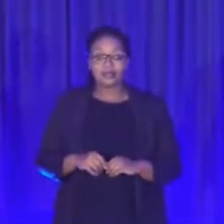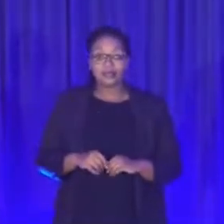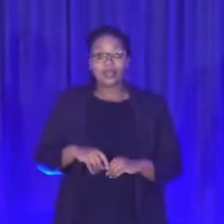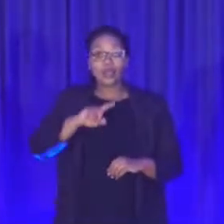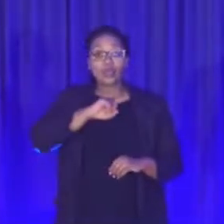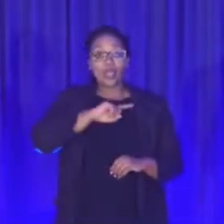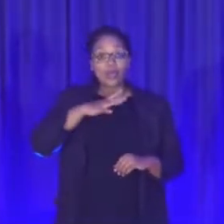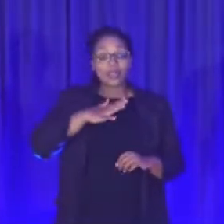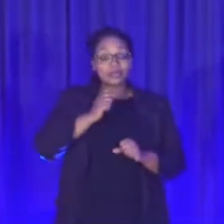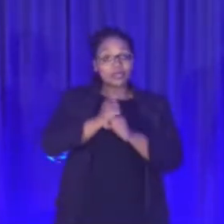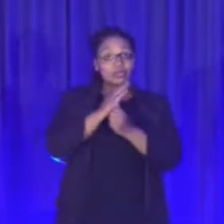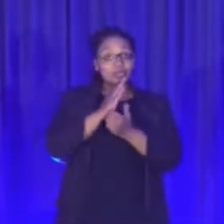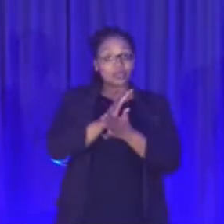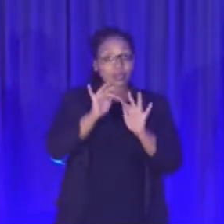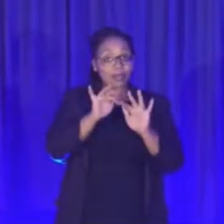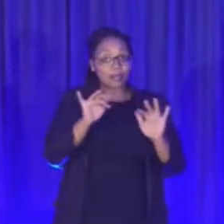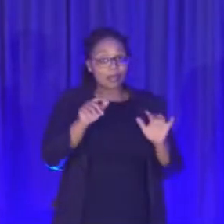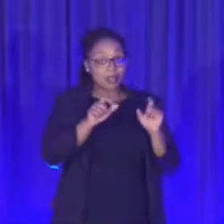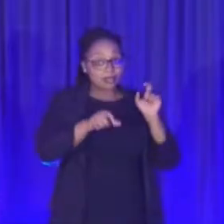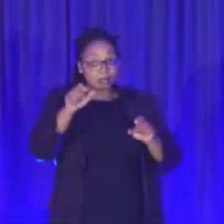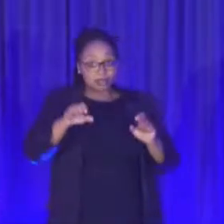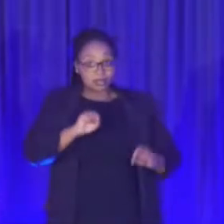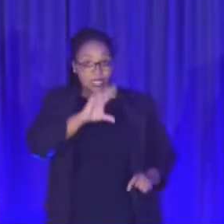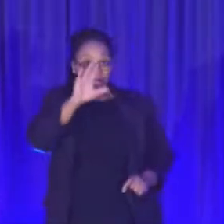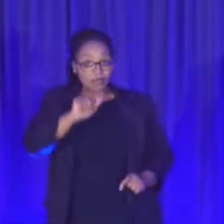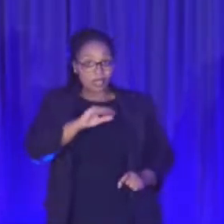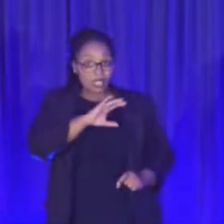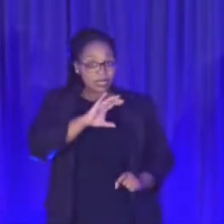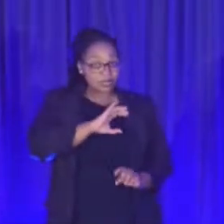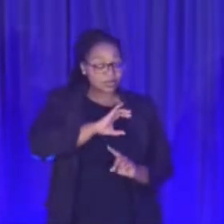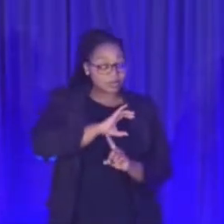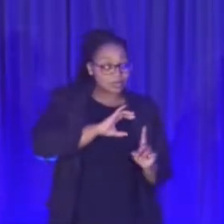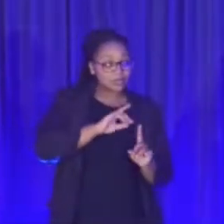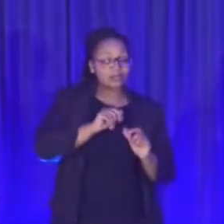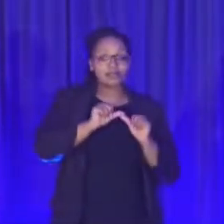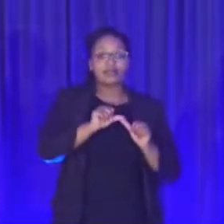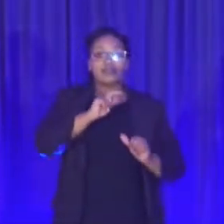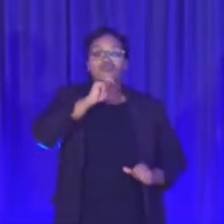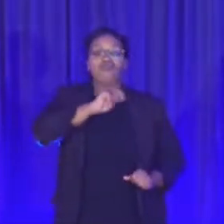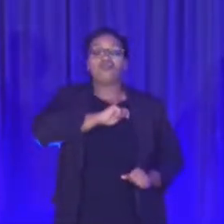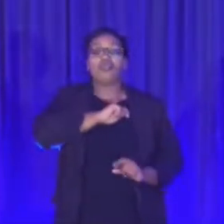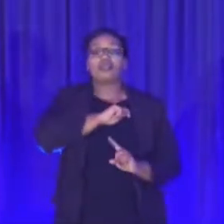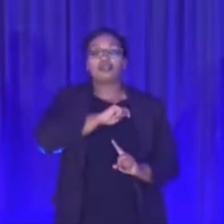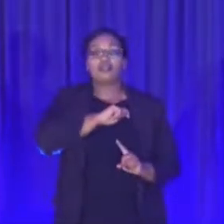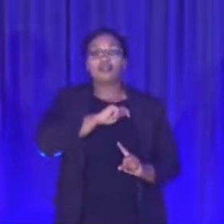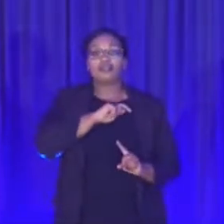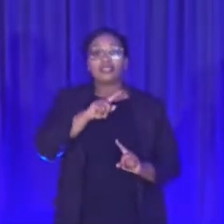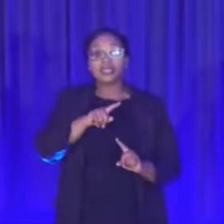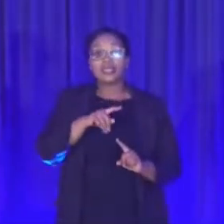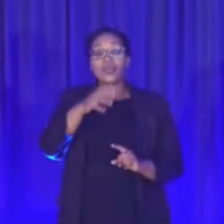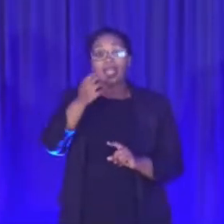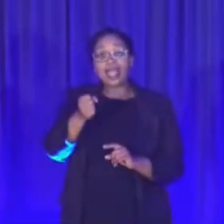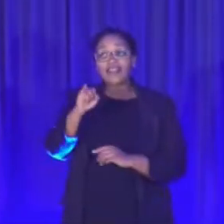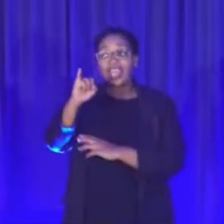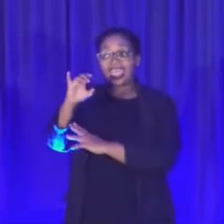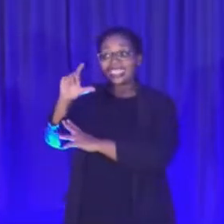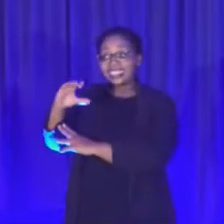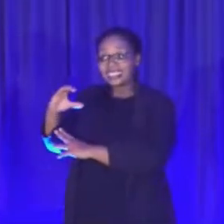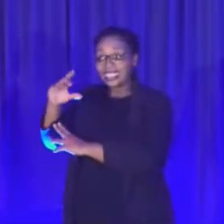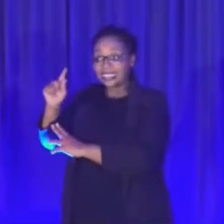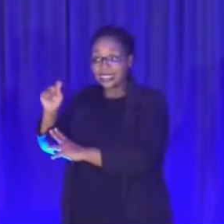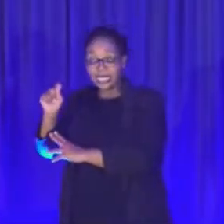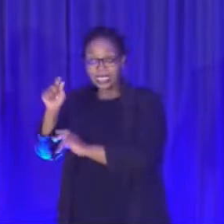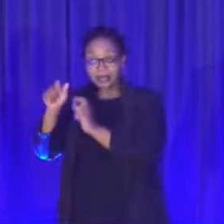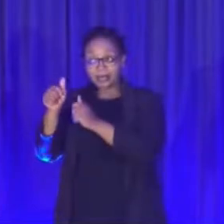public confidence, independent external ICT auditors will conduct a rigorous